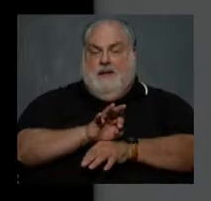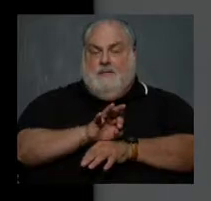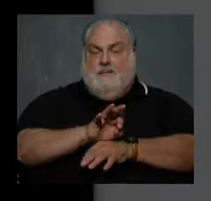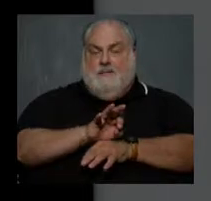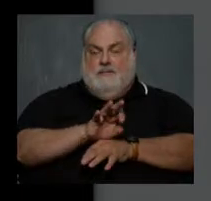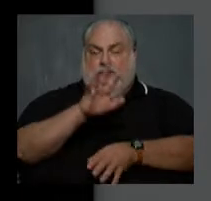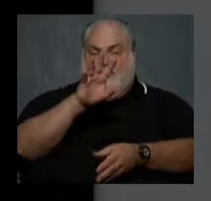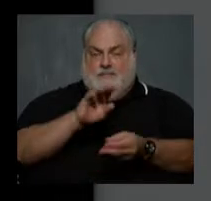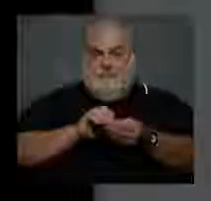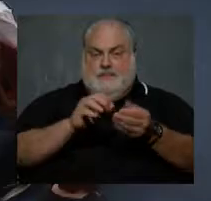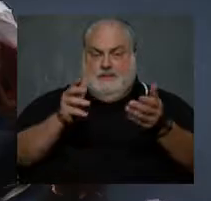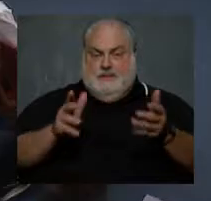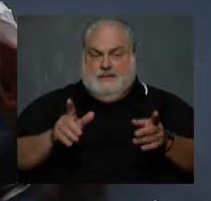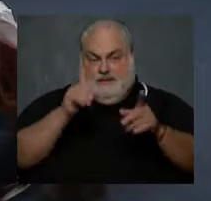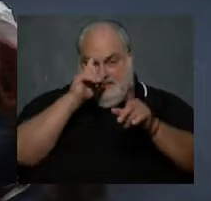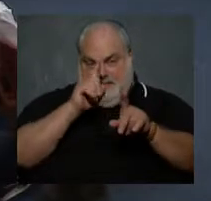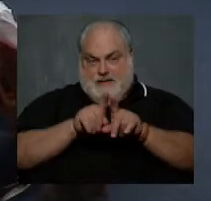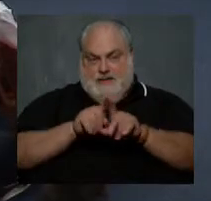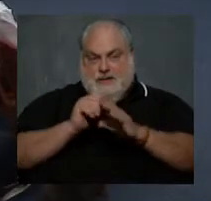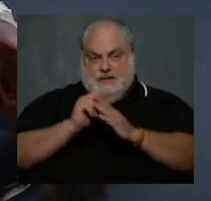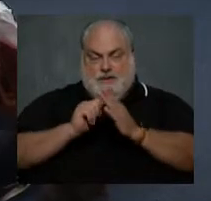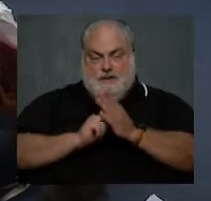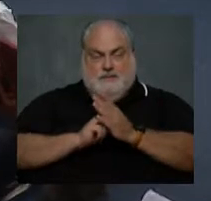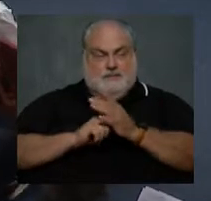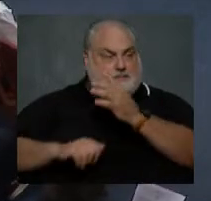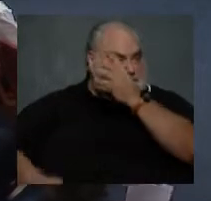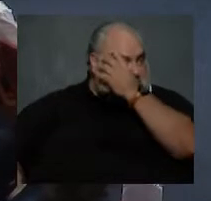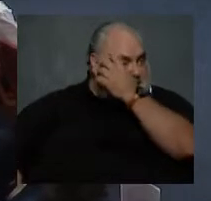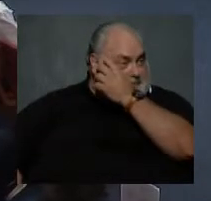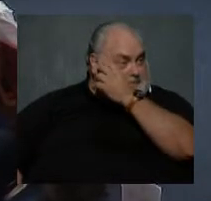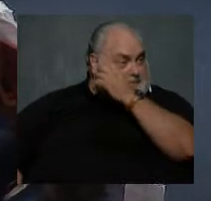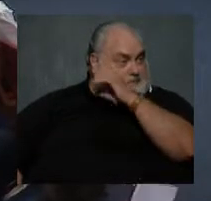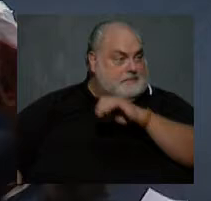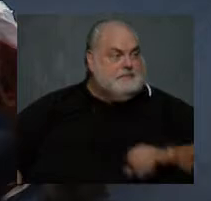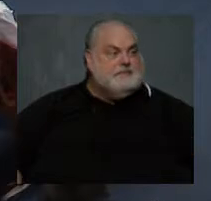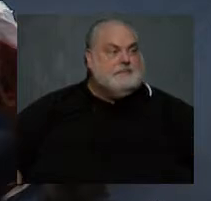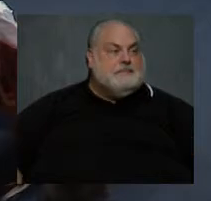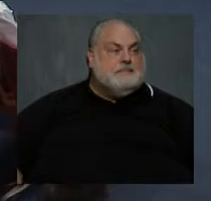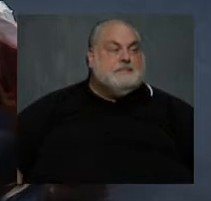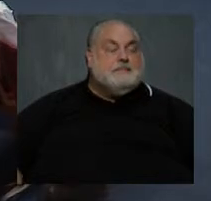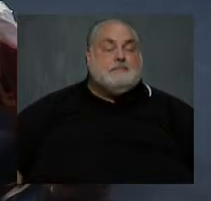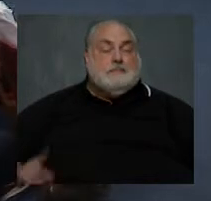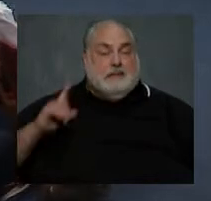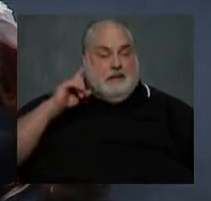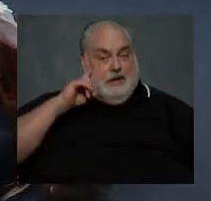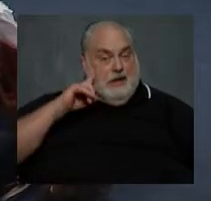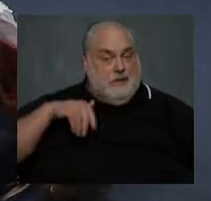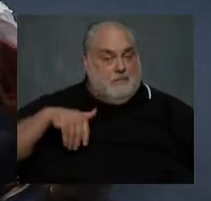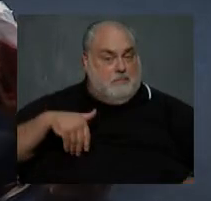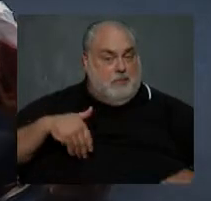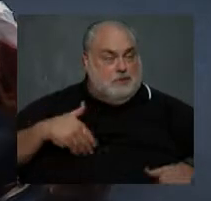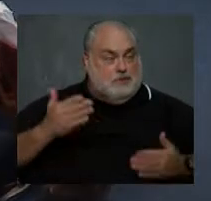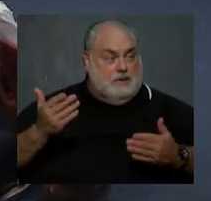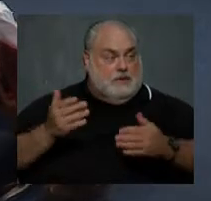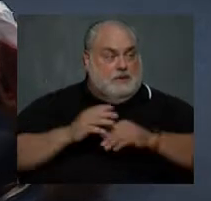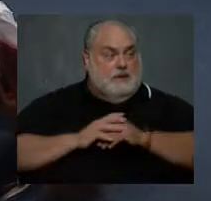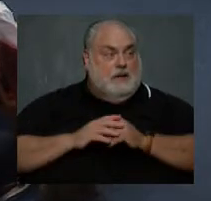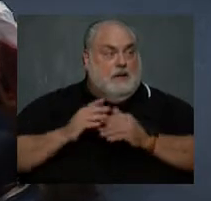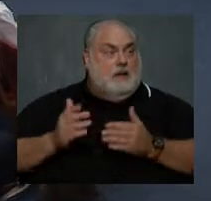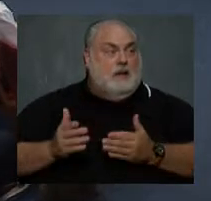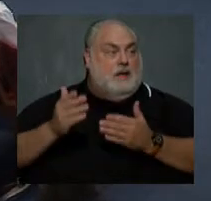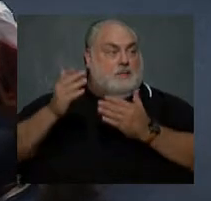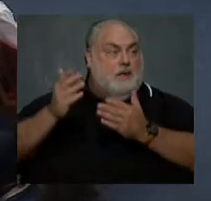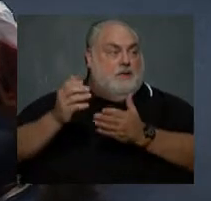report. And that concludes the consent agenda. Thank you, Donna. Do I hear a motion for the consent agenda? Mr. Chairman, I move